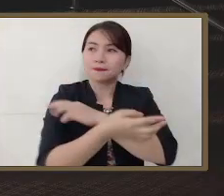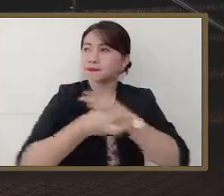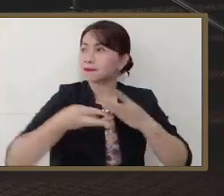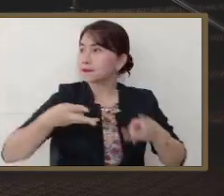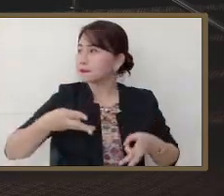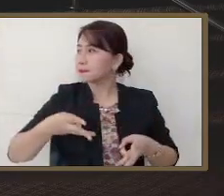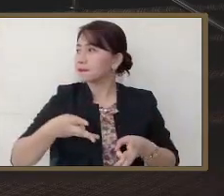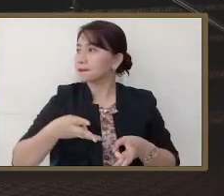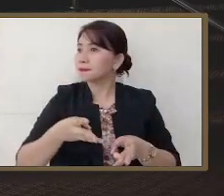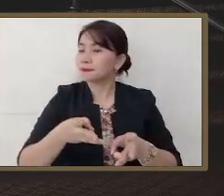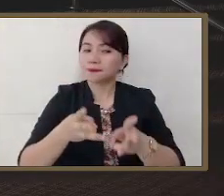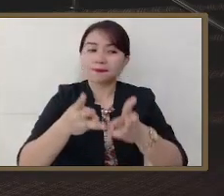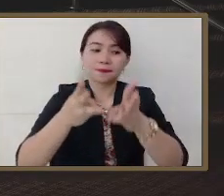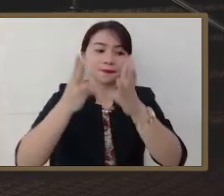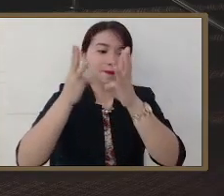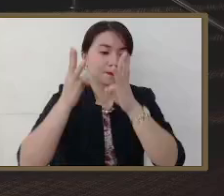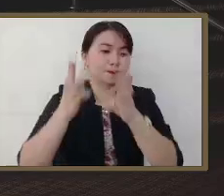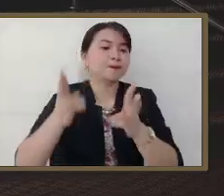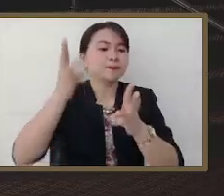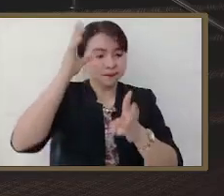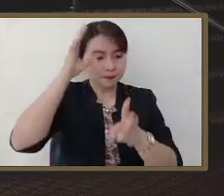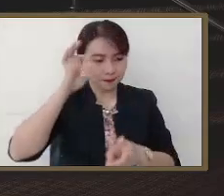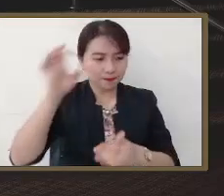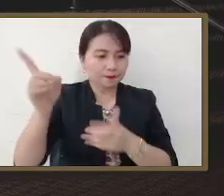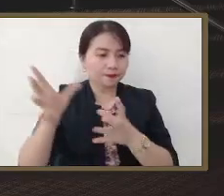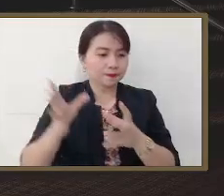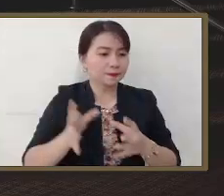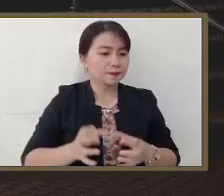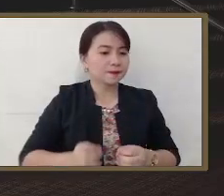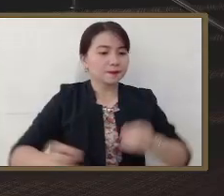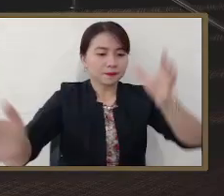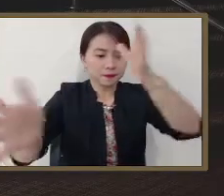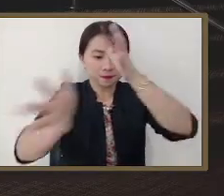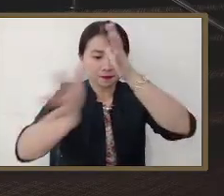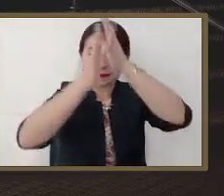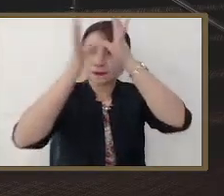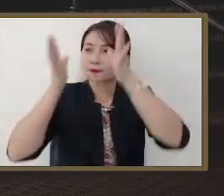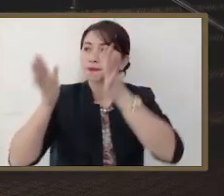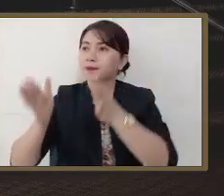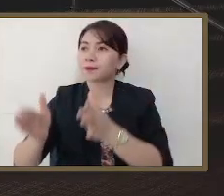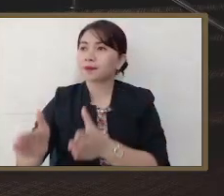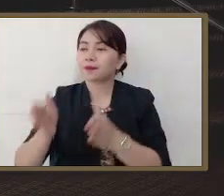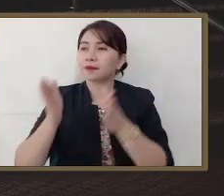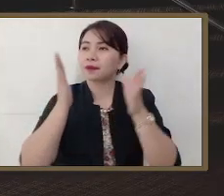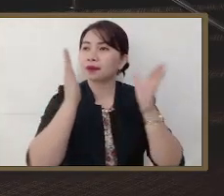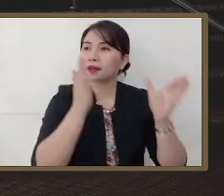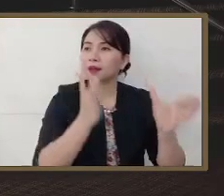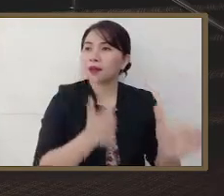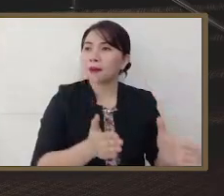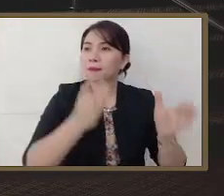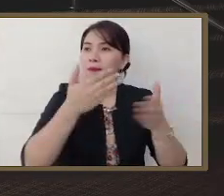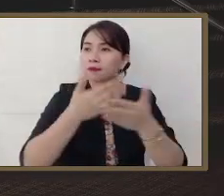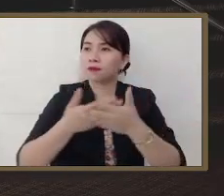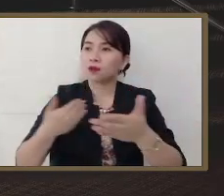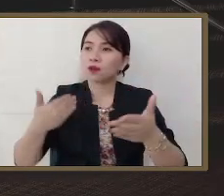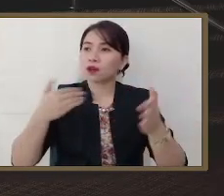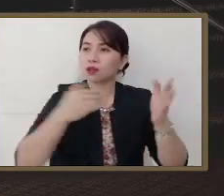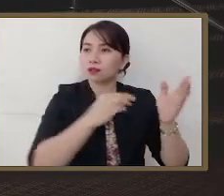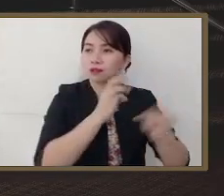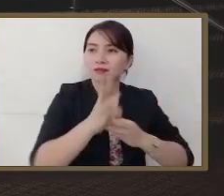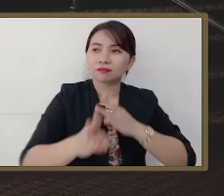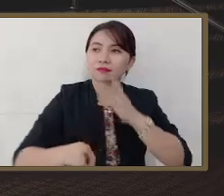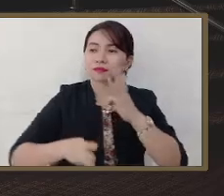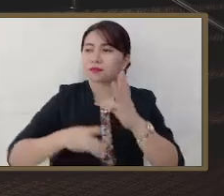their way. He fulfilled His Father's plan before